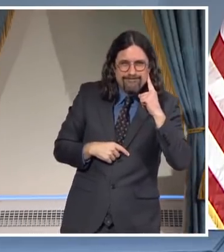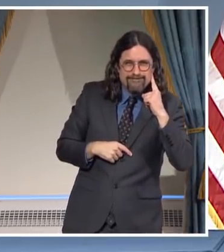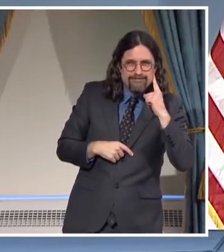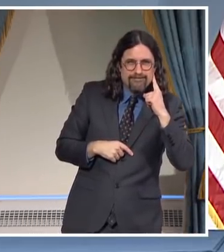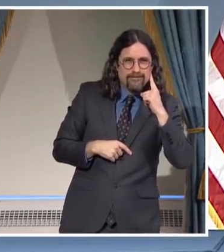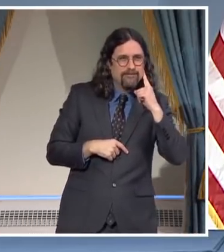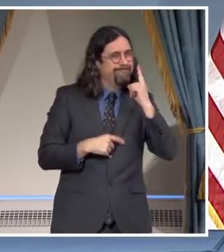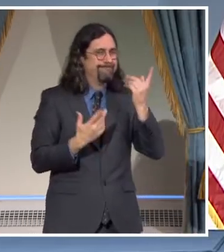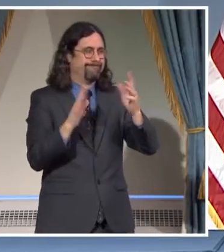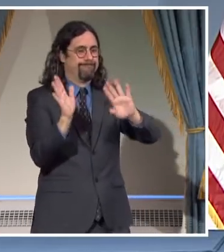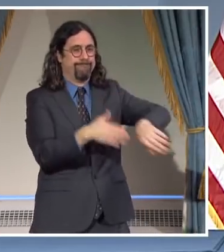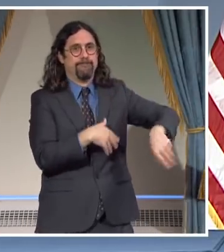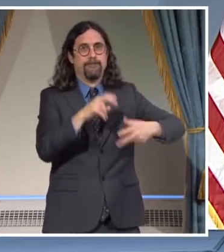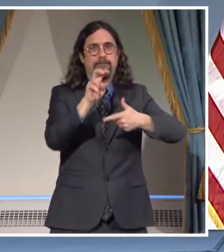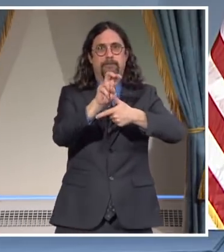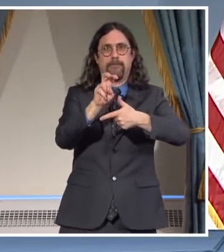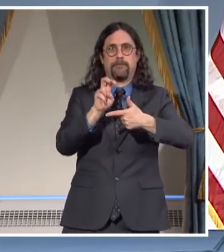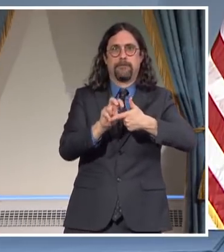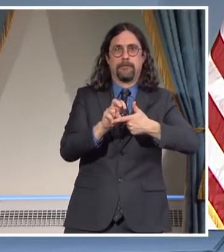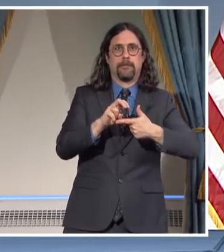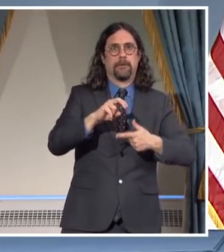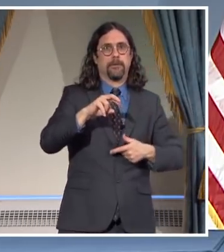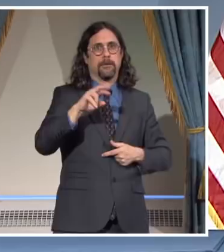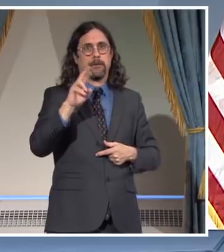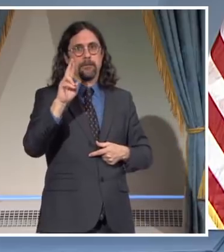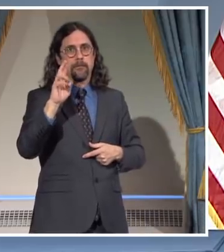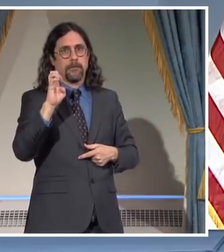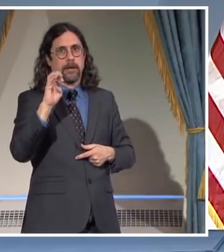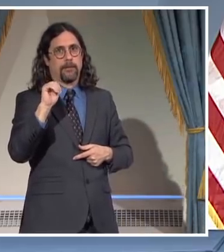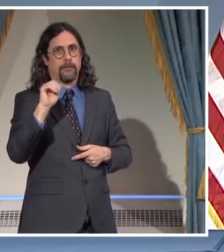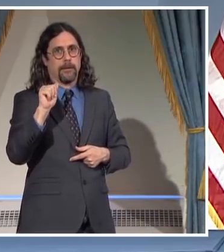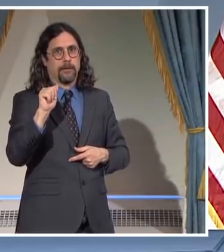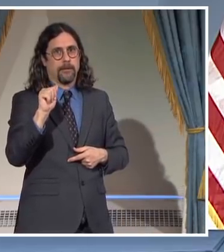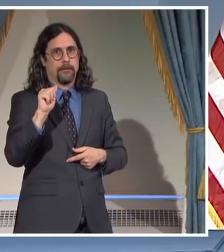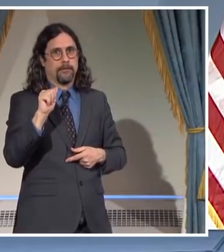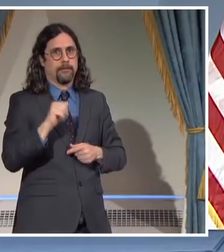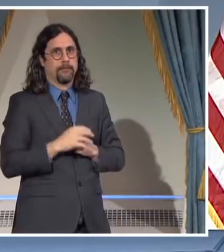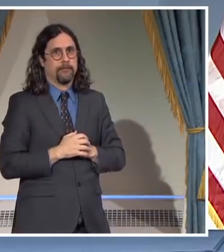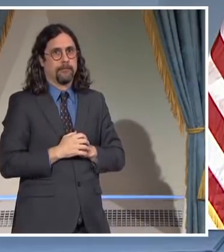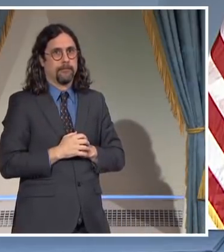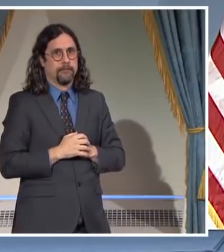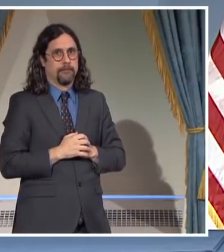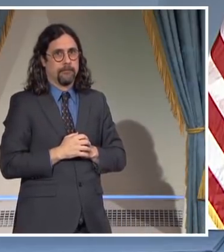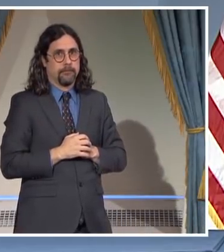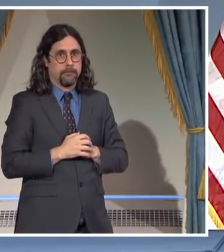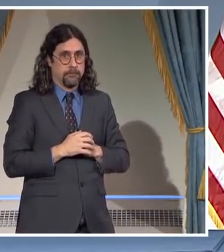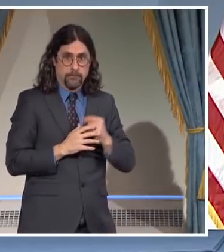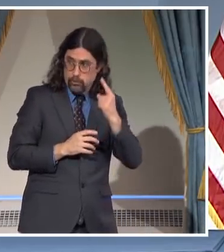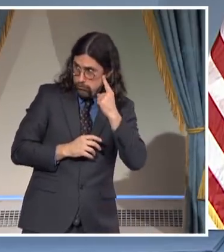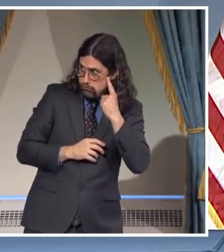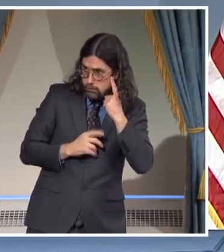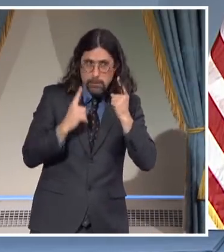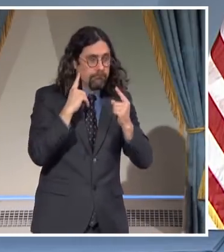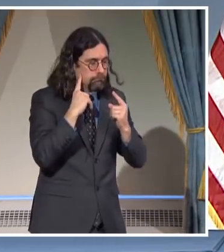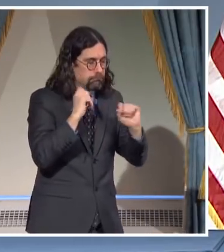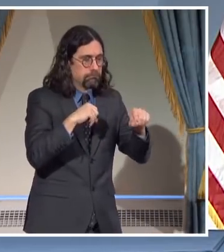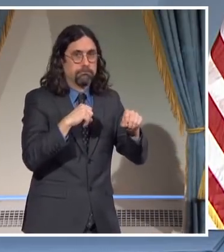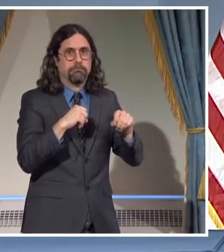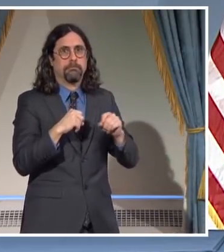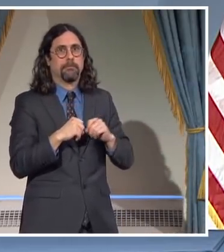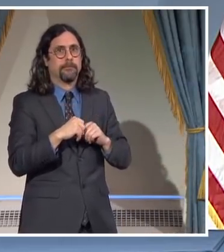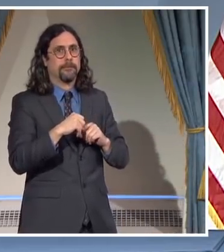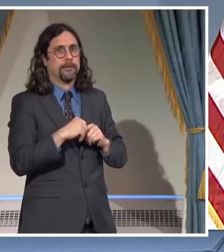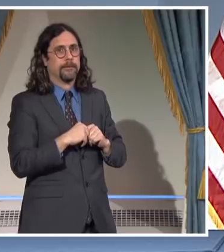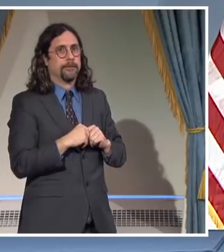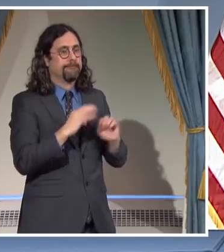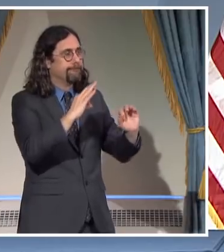Rima, yes. Rima. Hi, Mr. Mayor. Can you hear me? Yes. Okay, great. Hi to everyone there. So